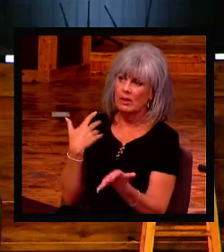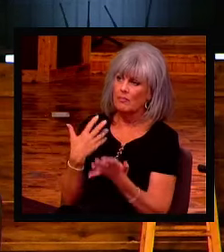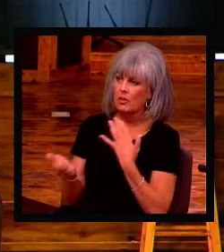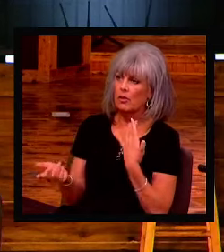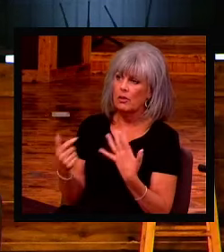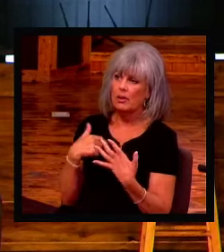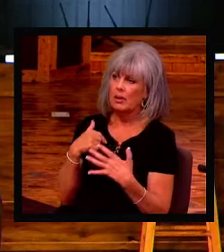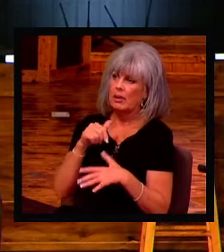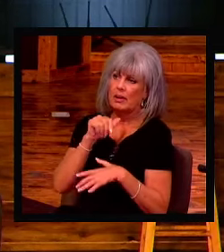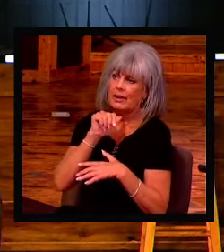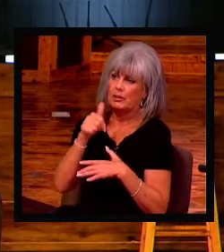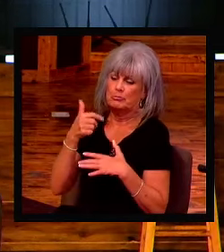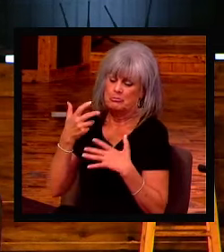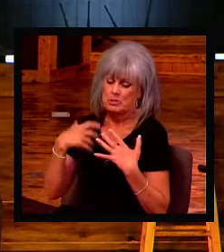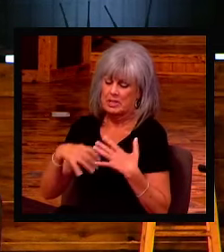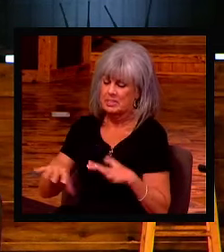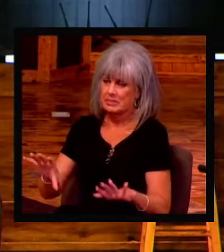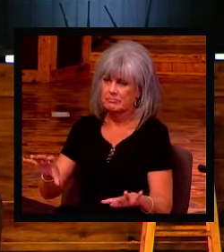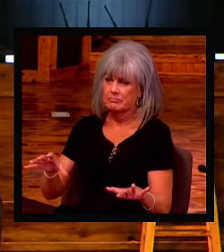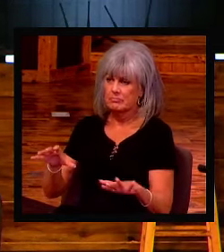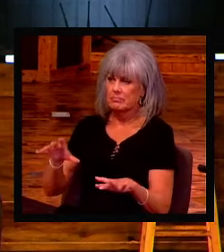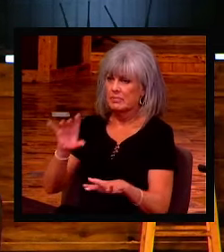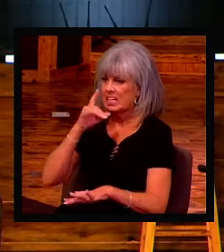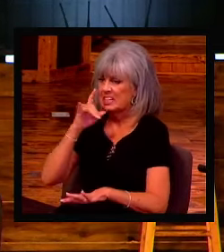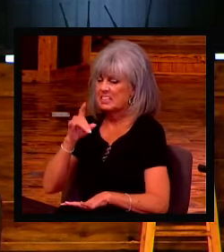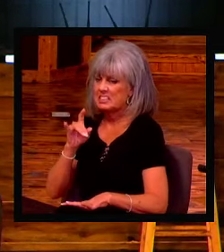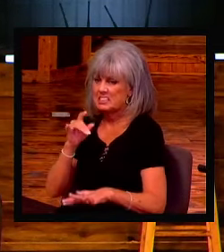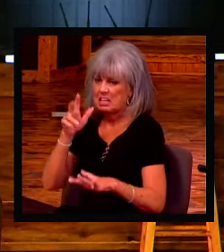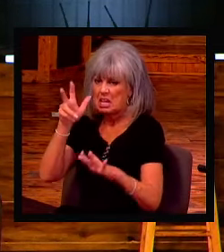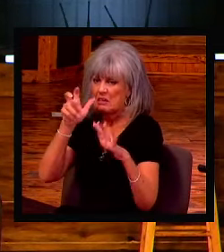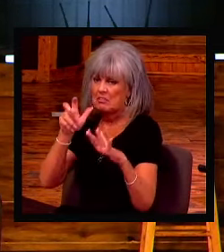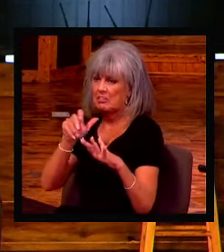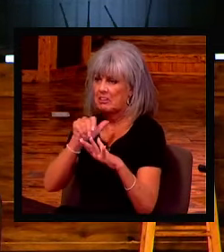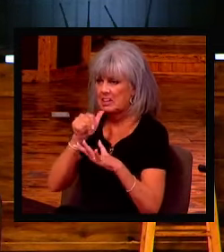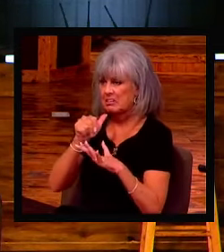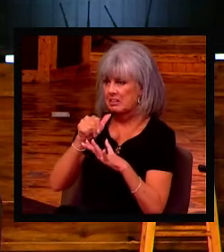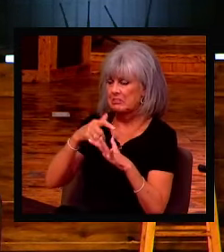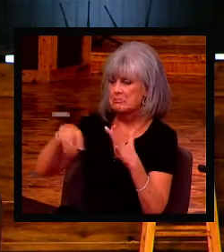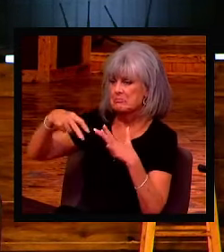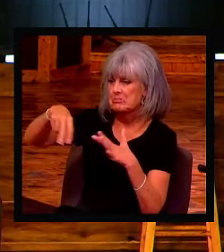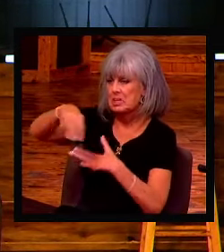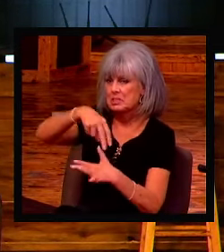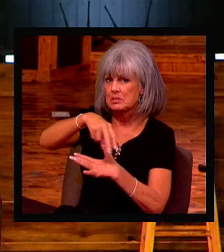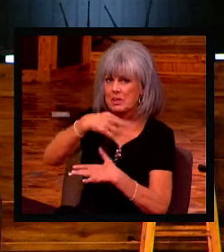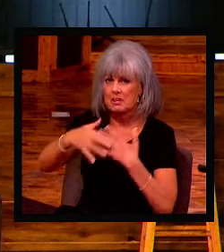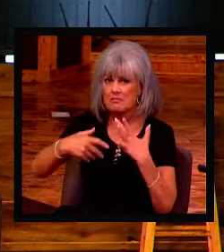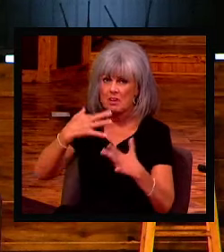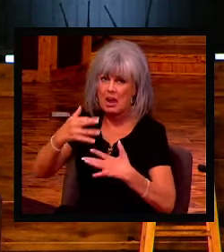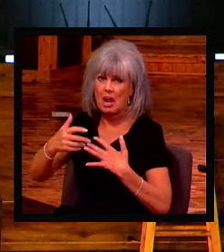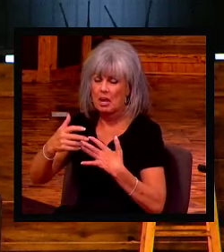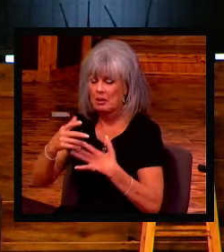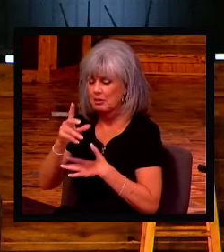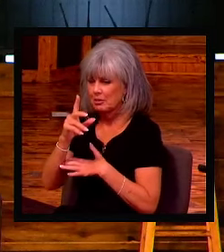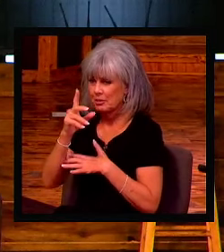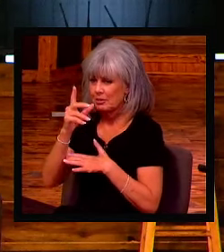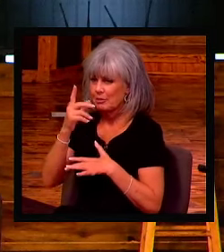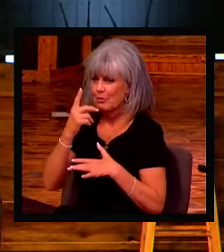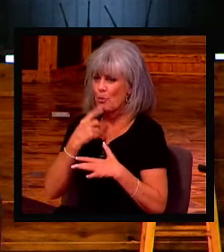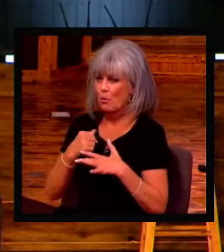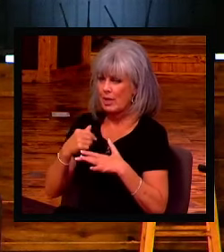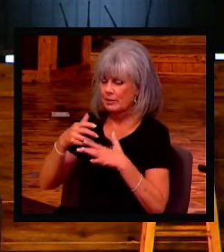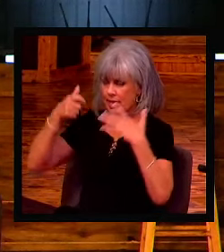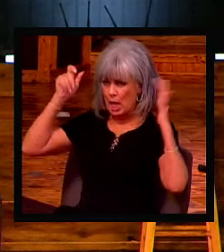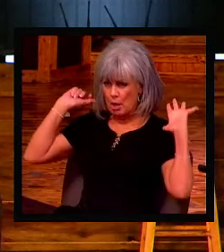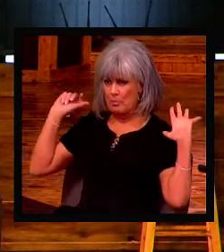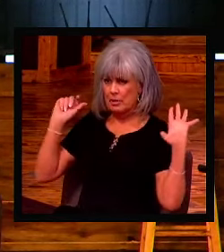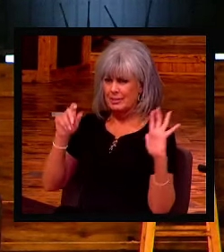my kids up as evil. I don't run around a campfire in the middle of the route, in the middle of the woods with a red cape or nothing like that. Right. That's dumb.